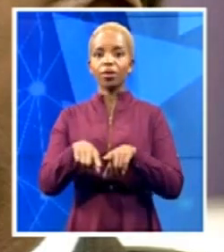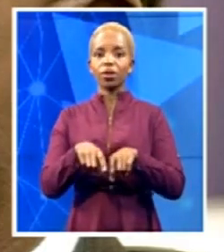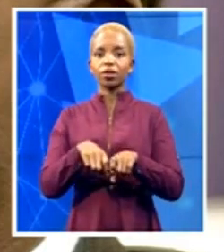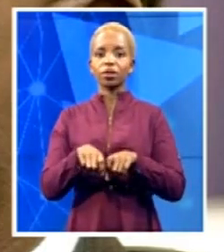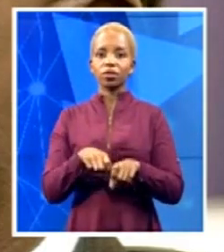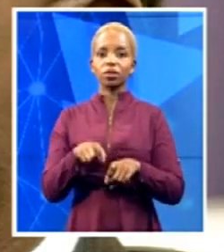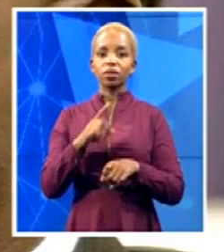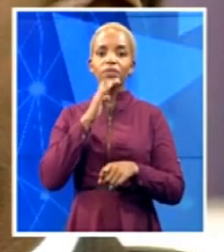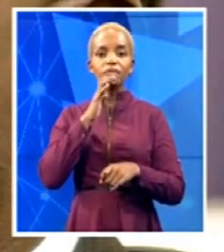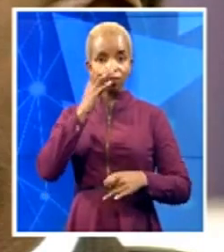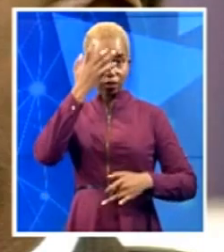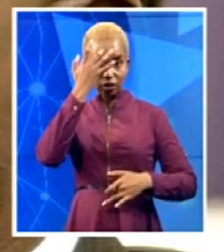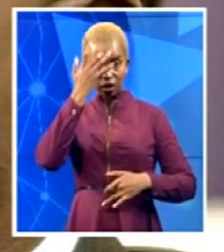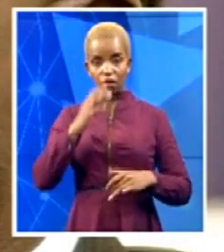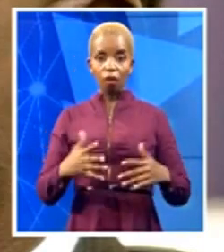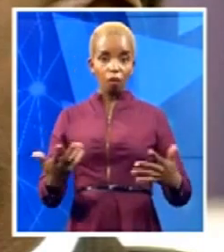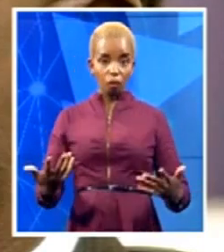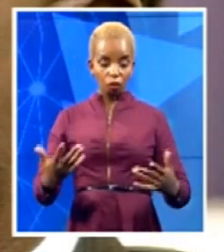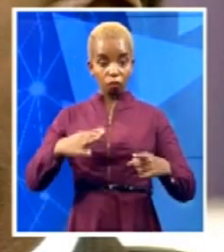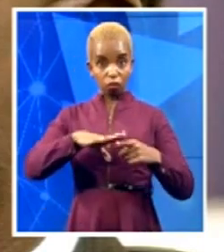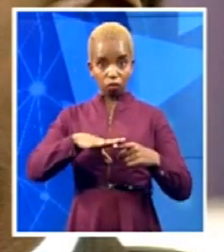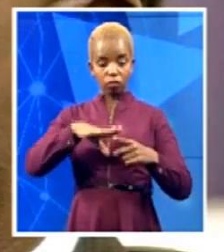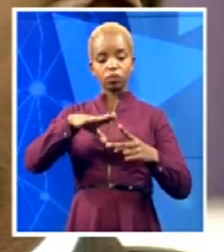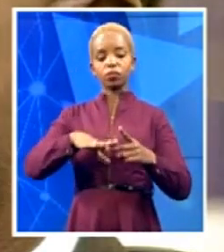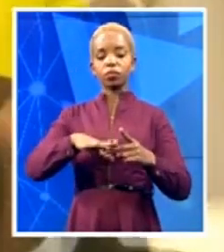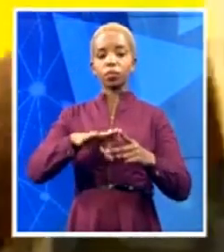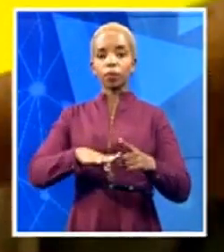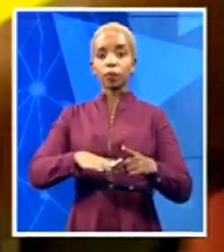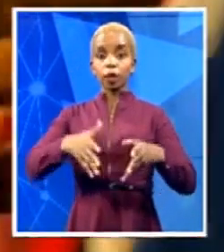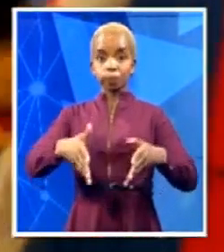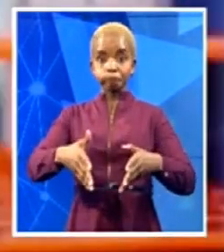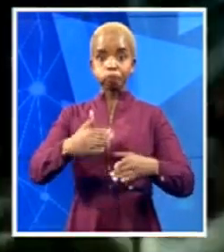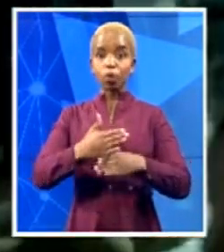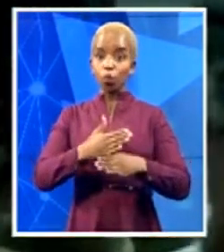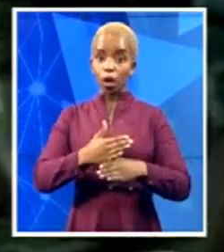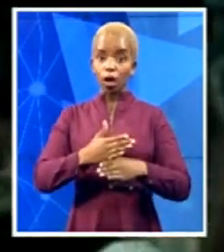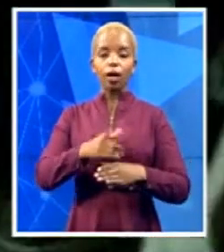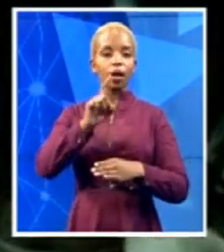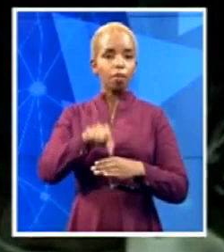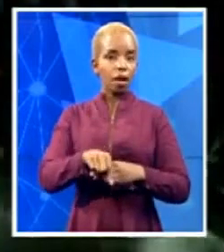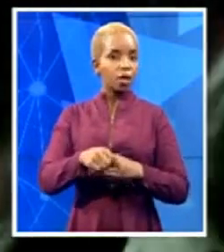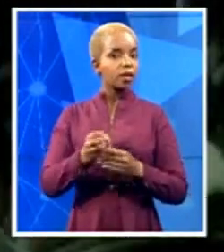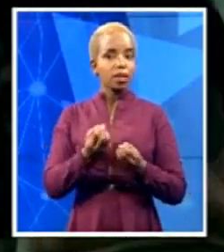two, as they are at work, they should be provided with all the necessary and relevant